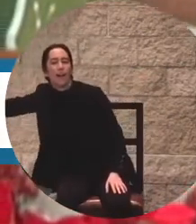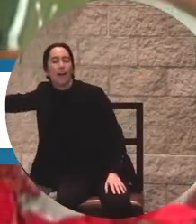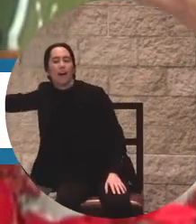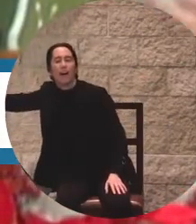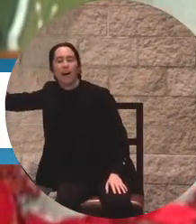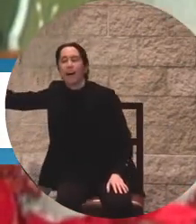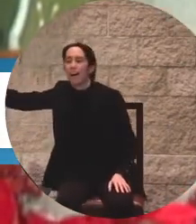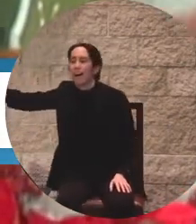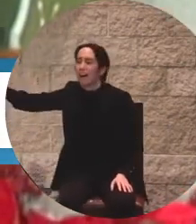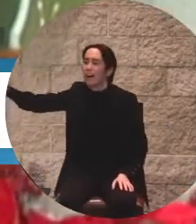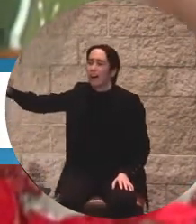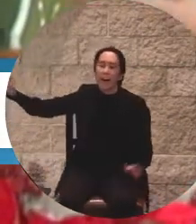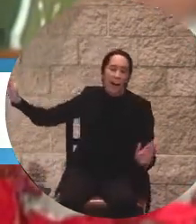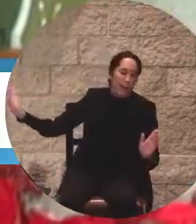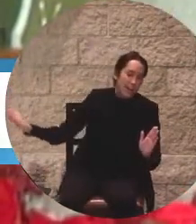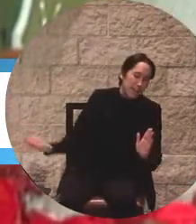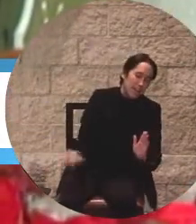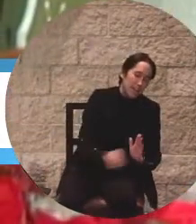bells,